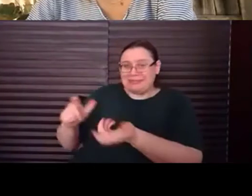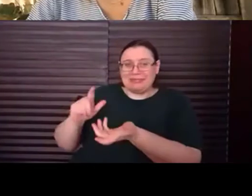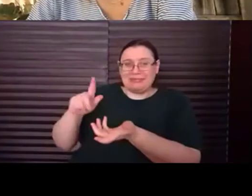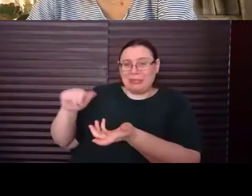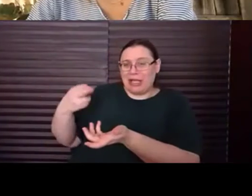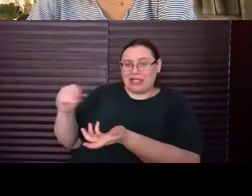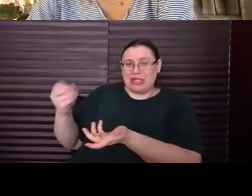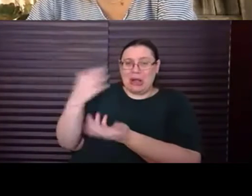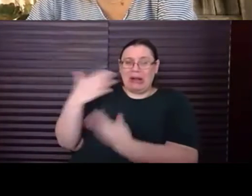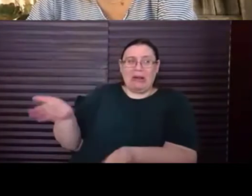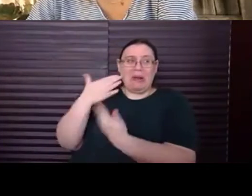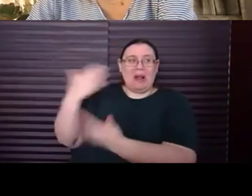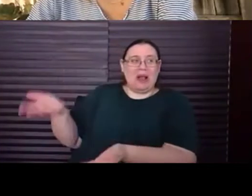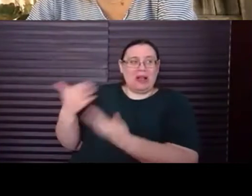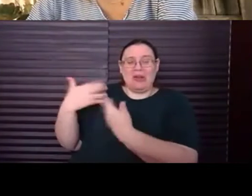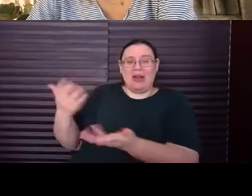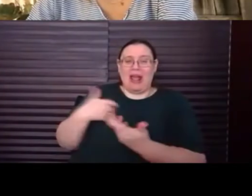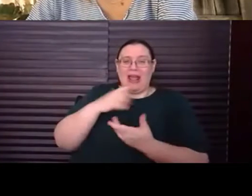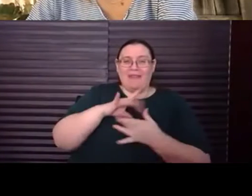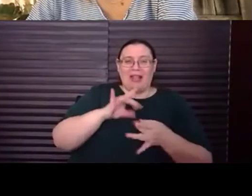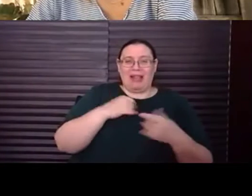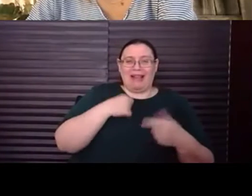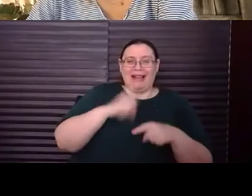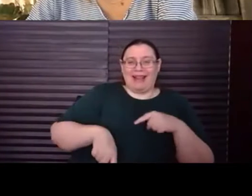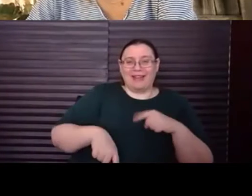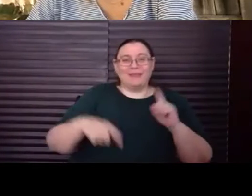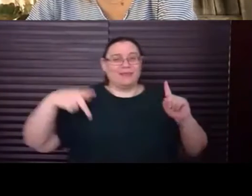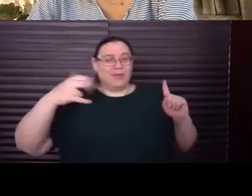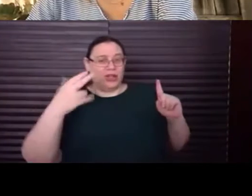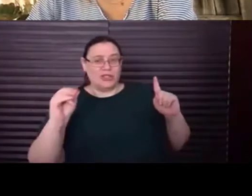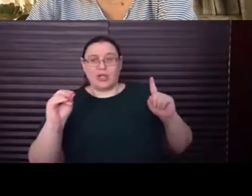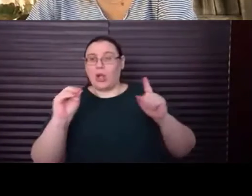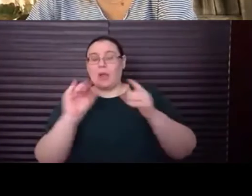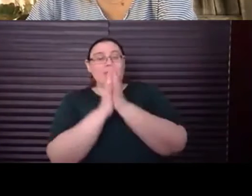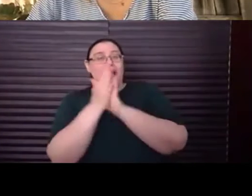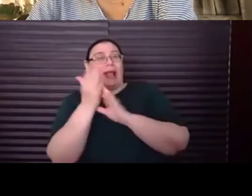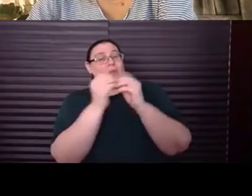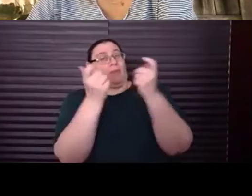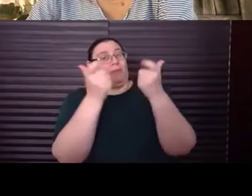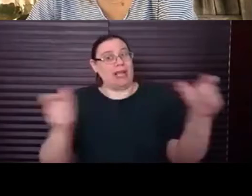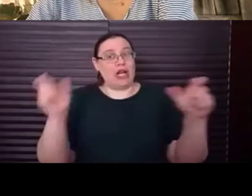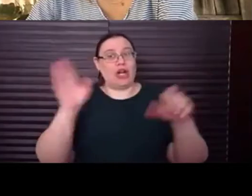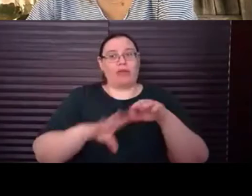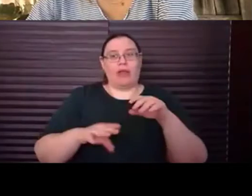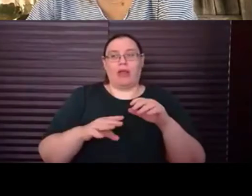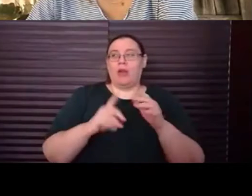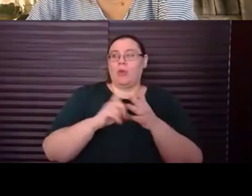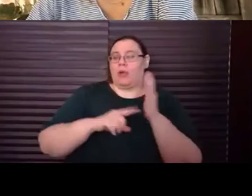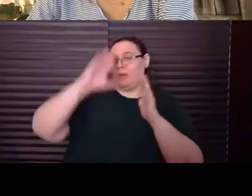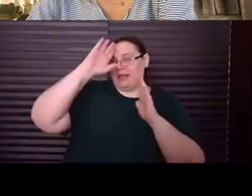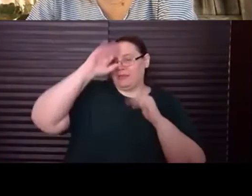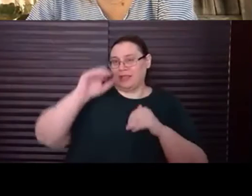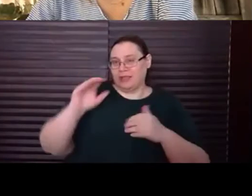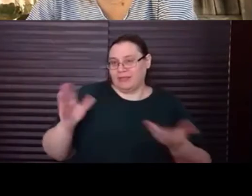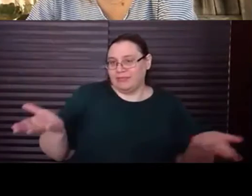anything? I mean, it just kind of like became bigger than what it was supposed to be,